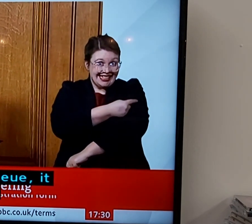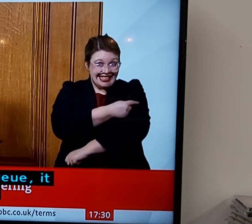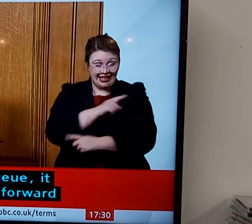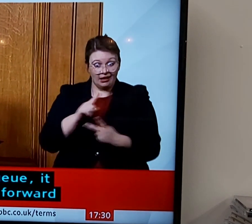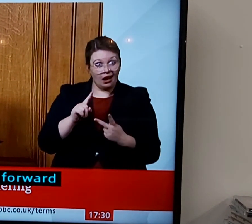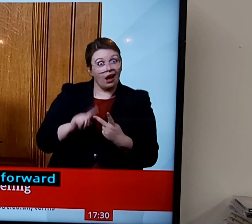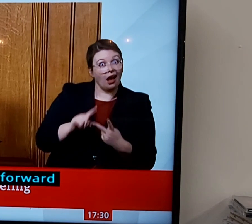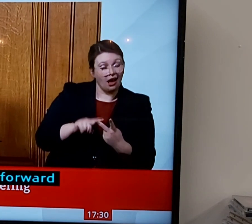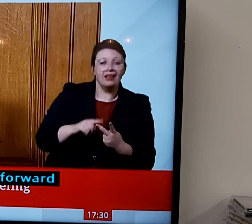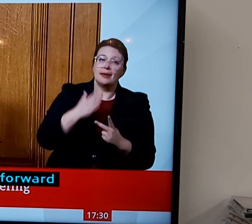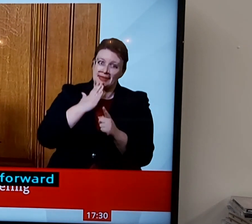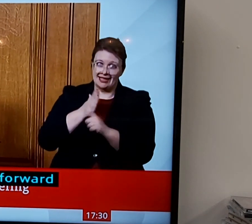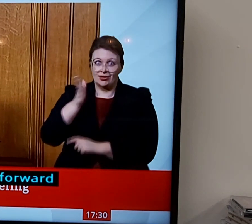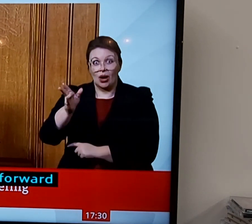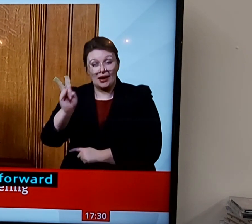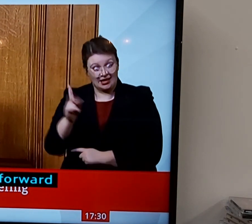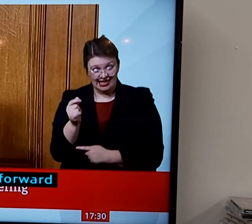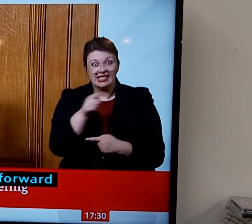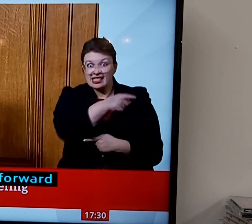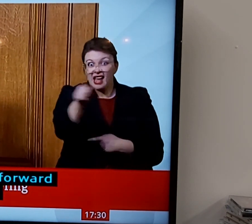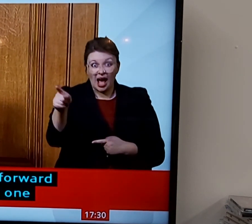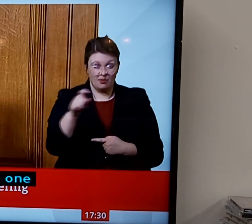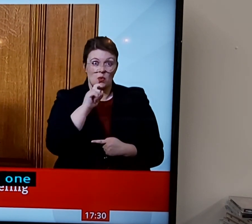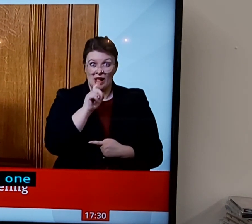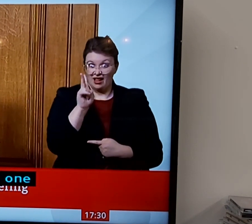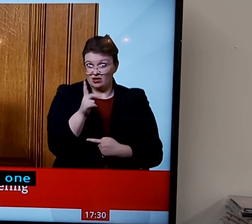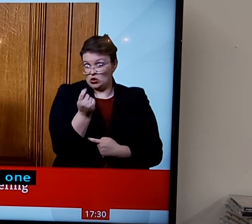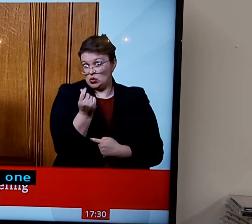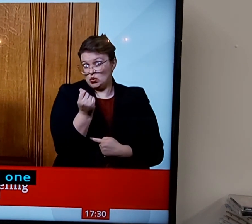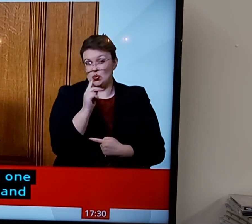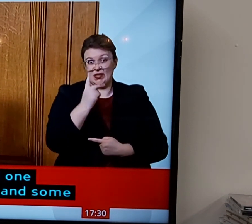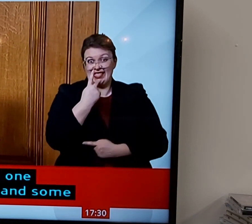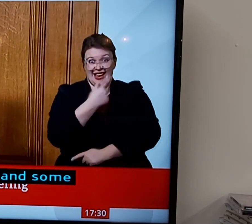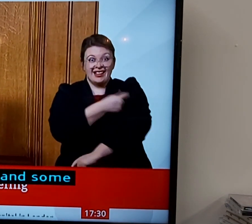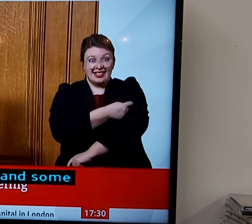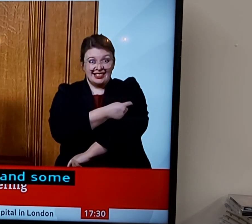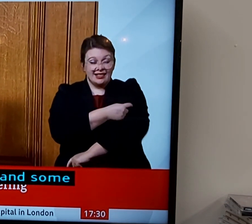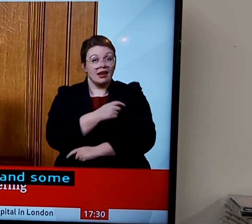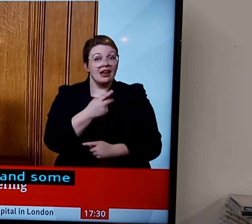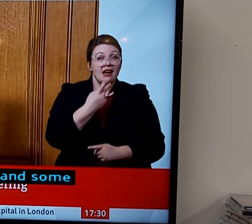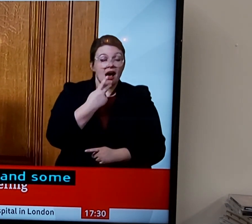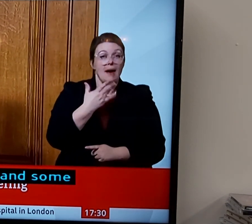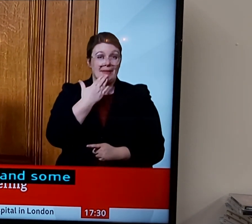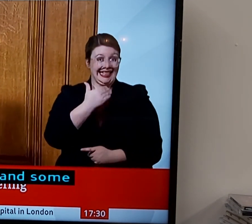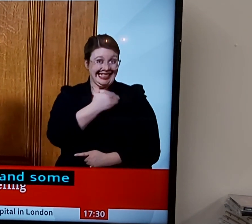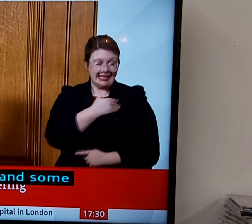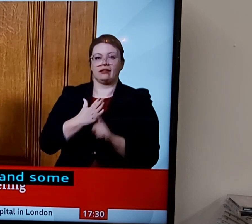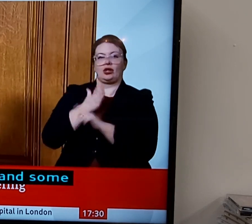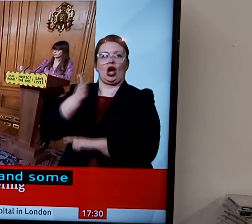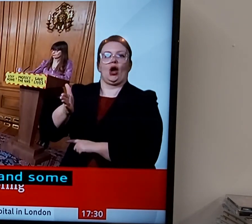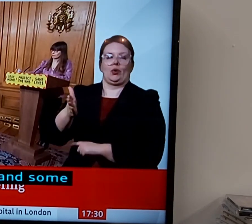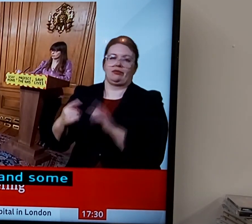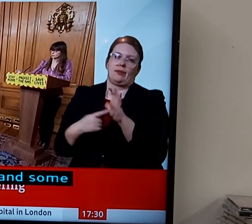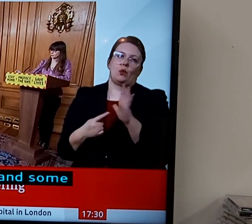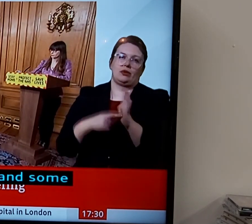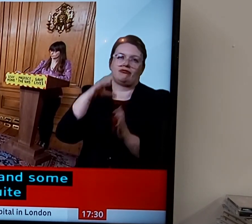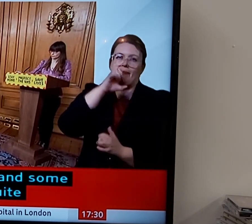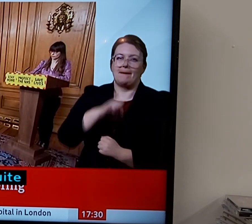will be being called back quite soon now for their second doses, to come forwards for that too. Thank you.